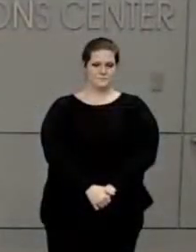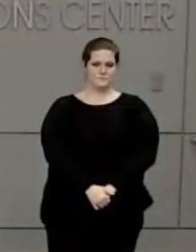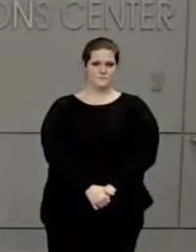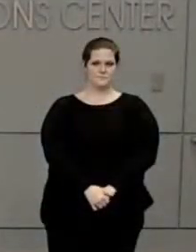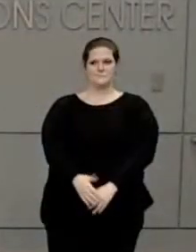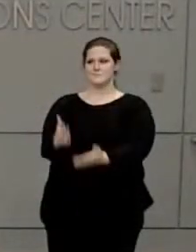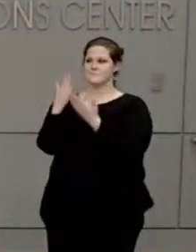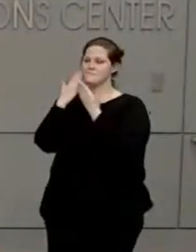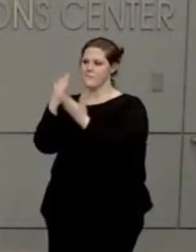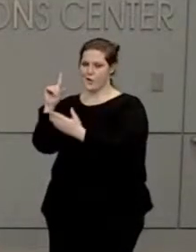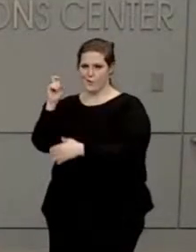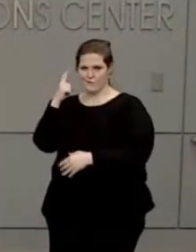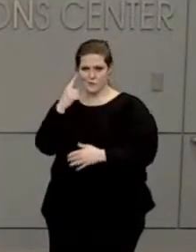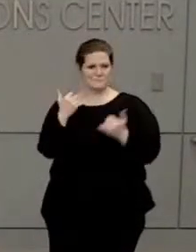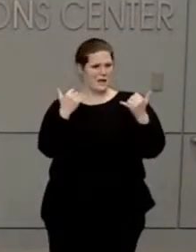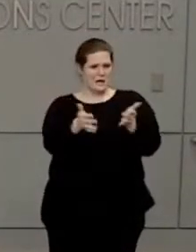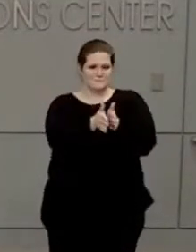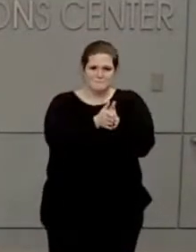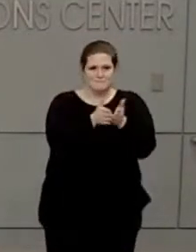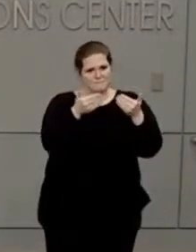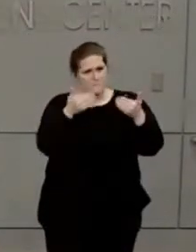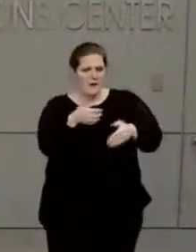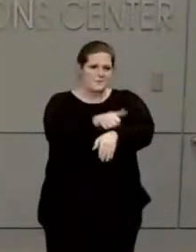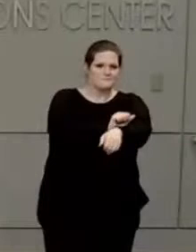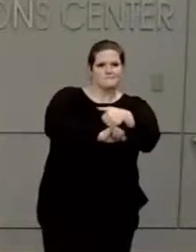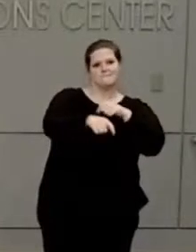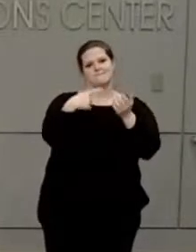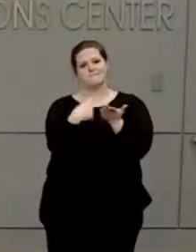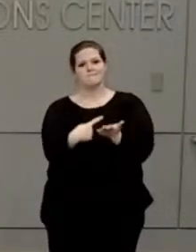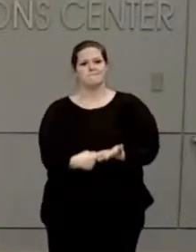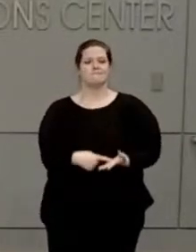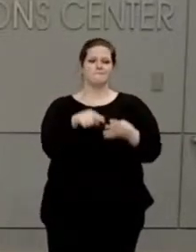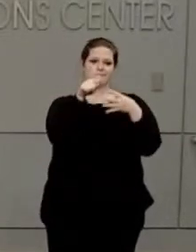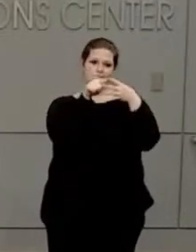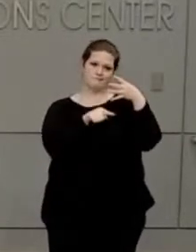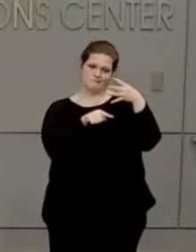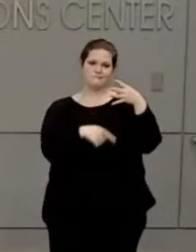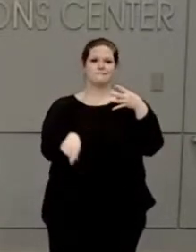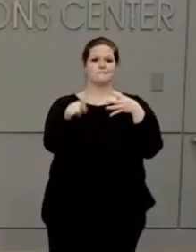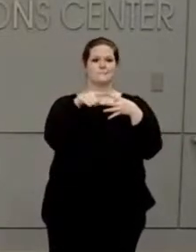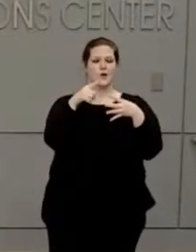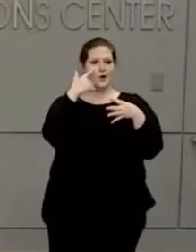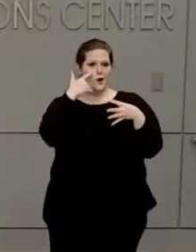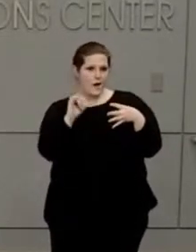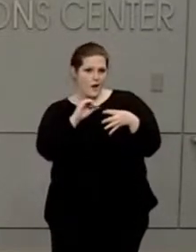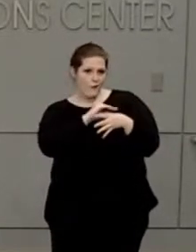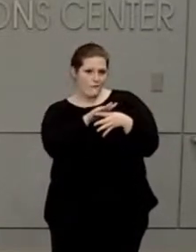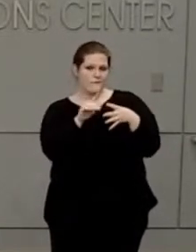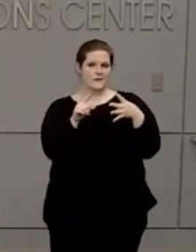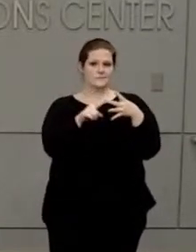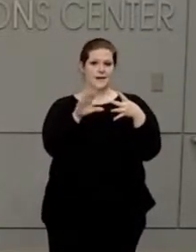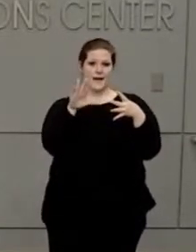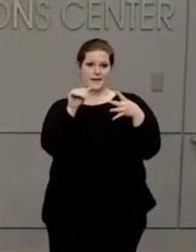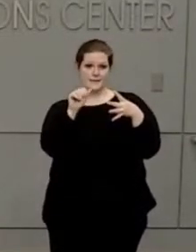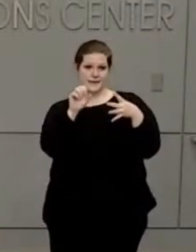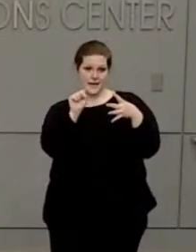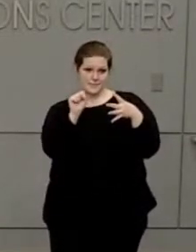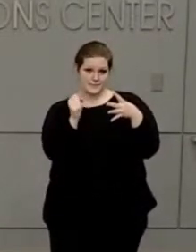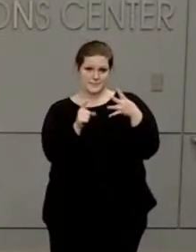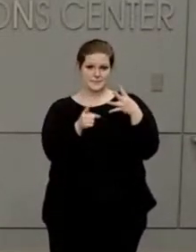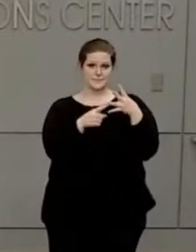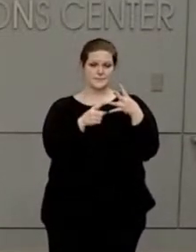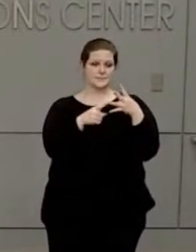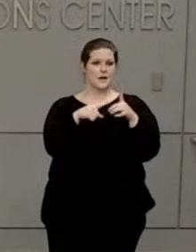Thank you, Governor. Let's jump right into the data and look at our four key metrics. They're COVID-like illness cases, the percent of tests that are positive,